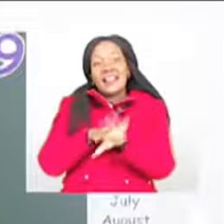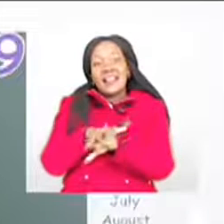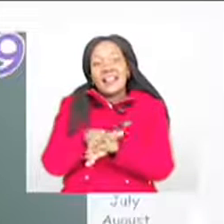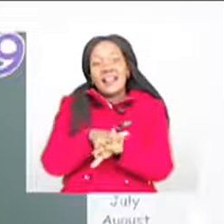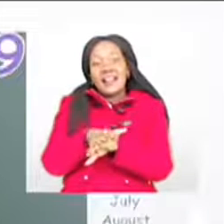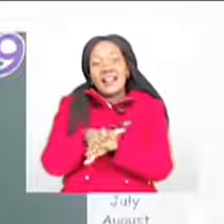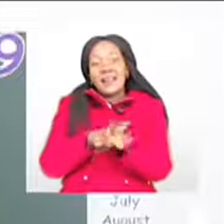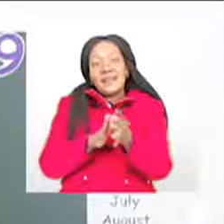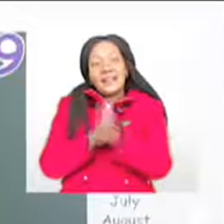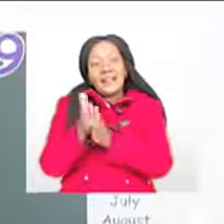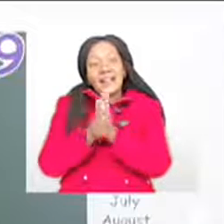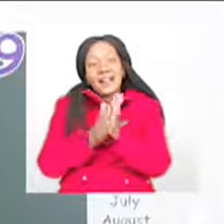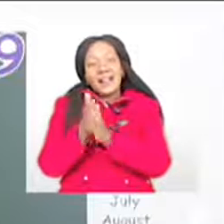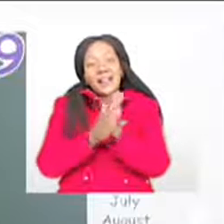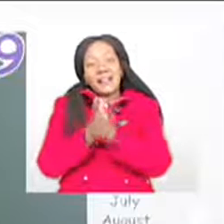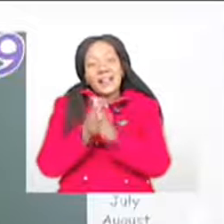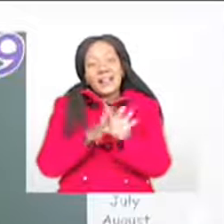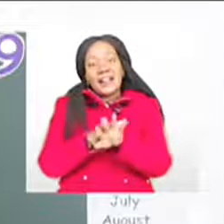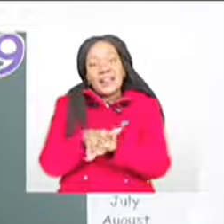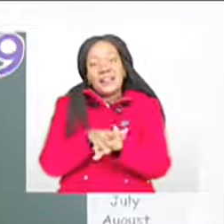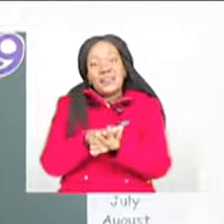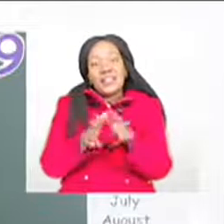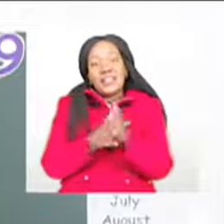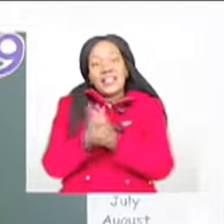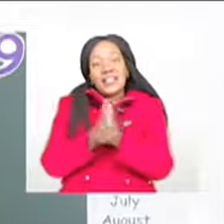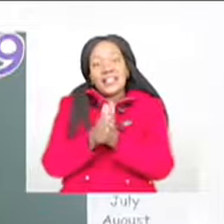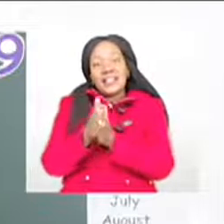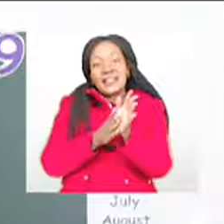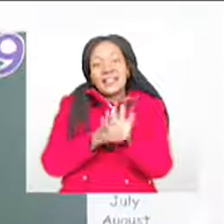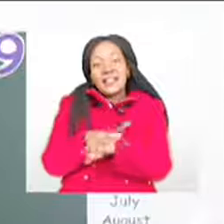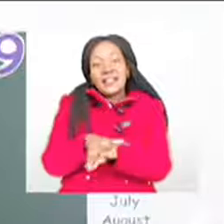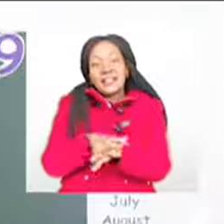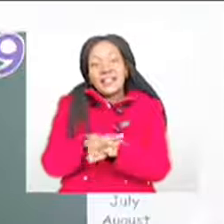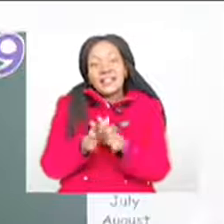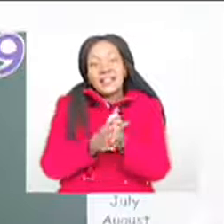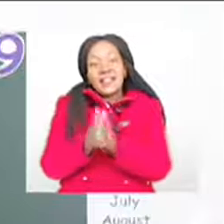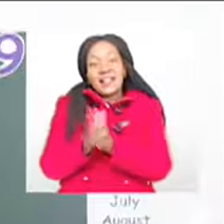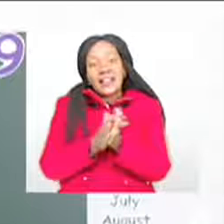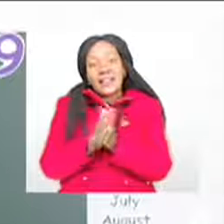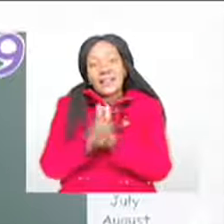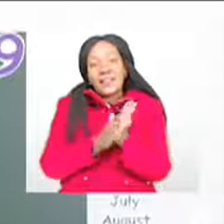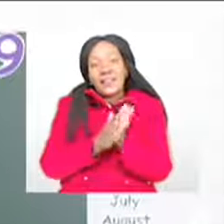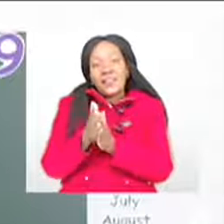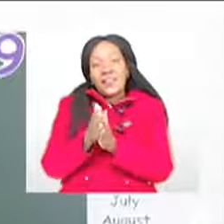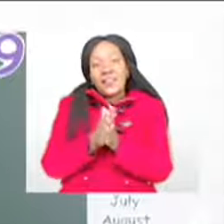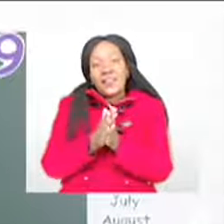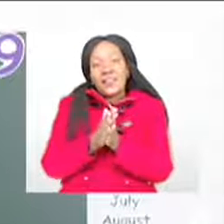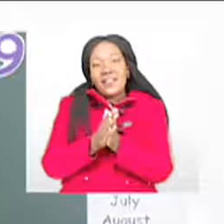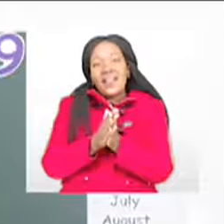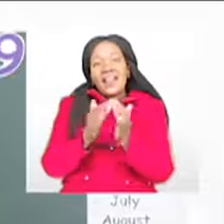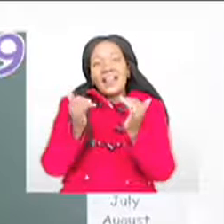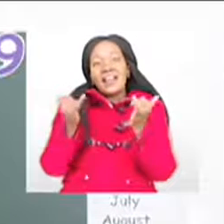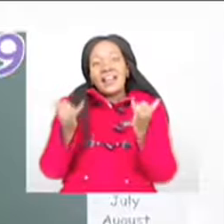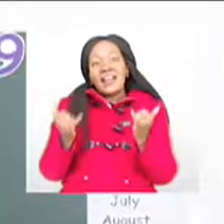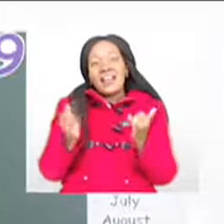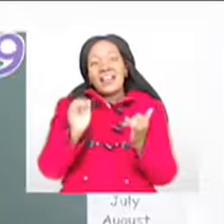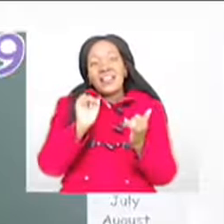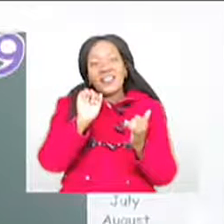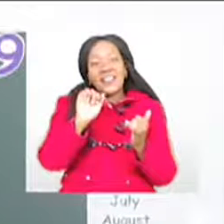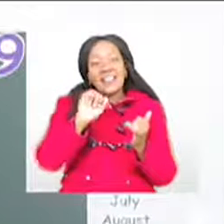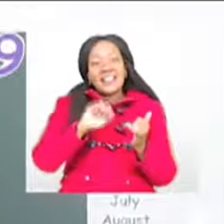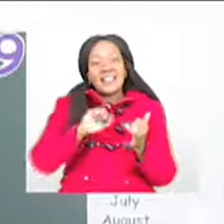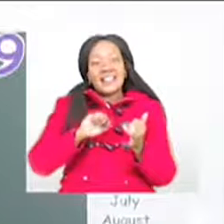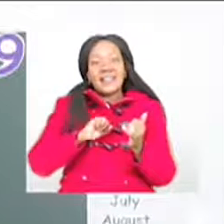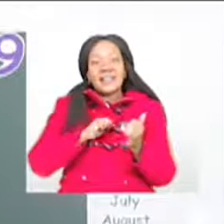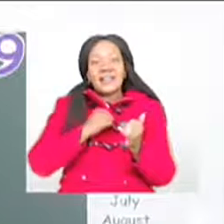sanitized. Rub, rub, rub your hands back, inside and forth. Now